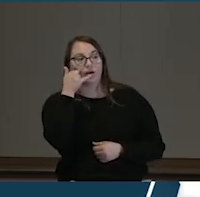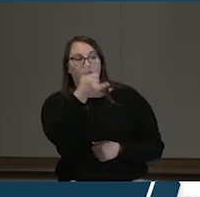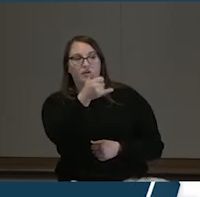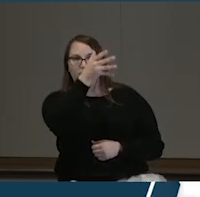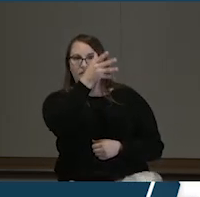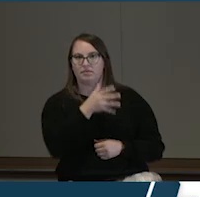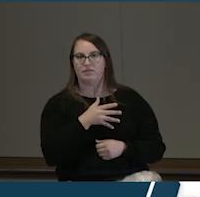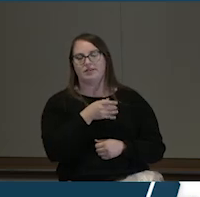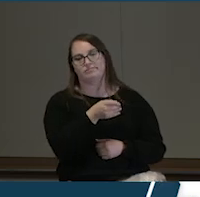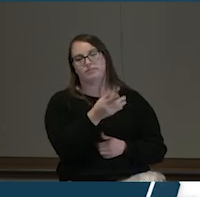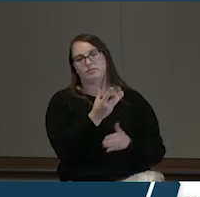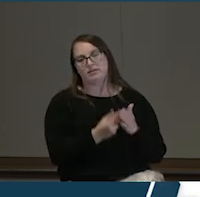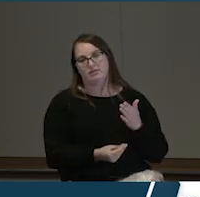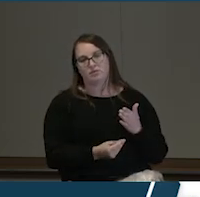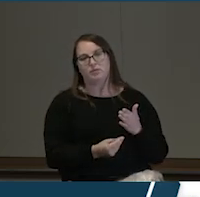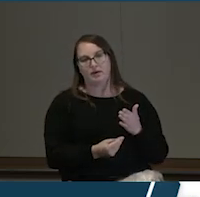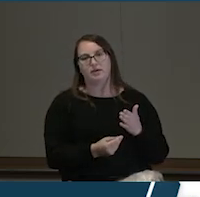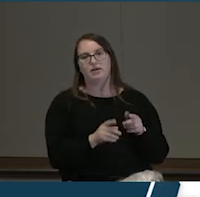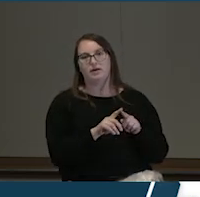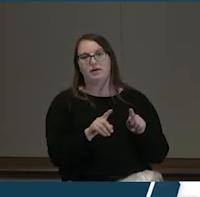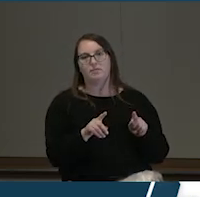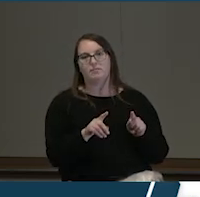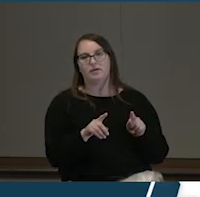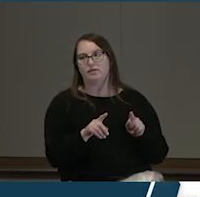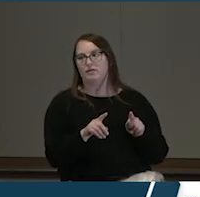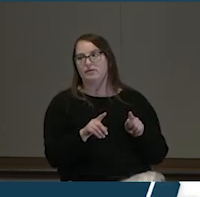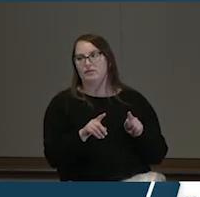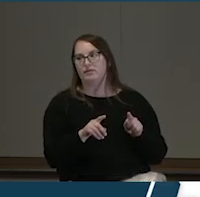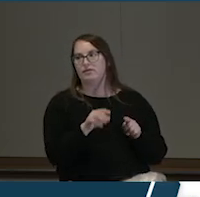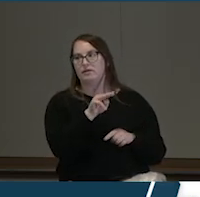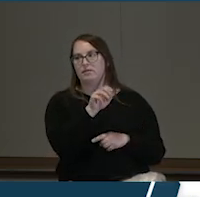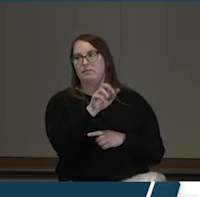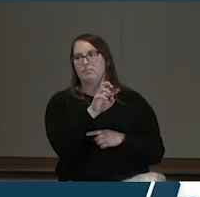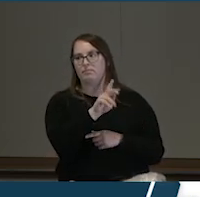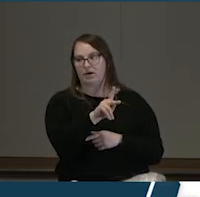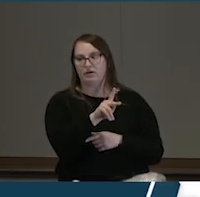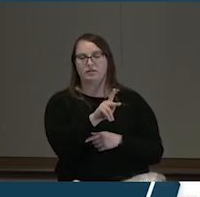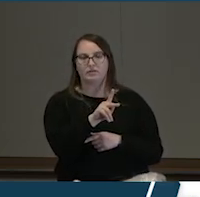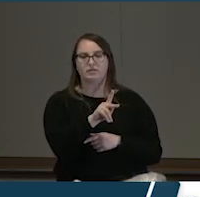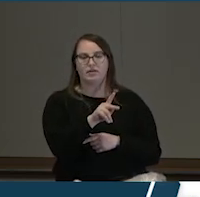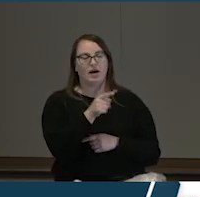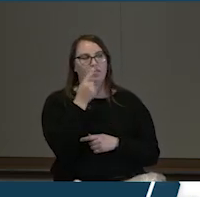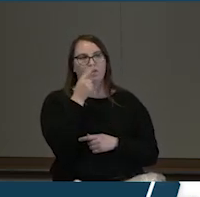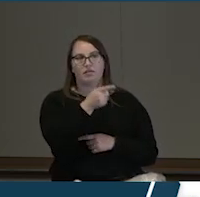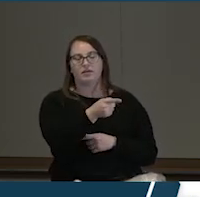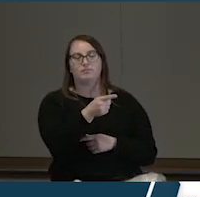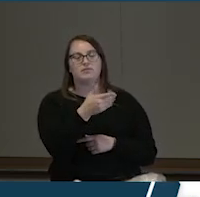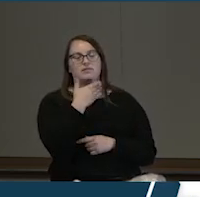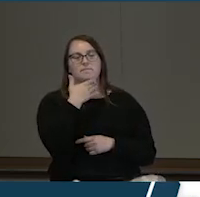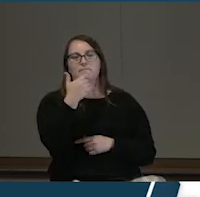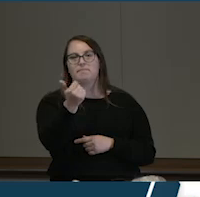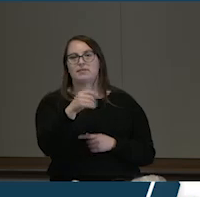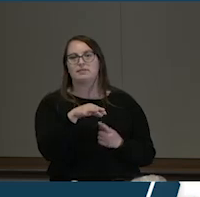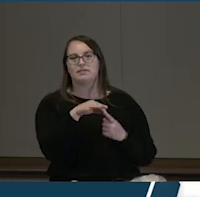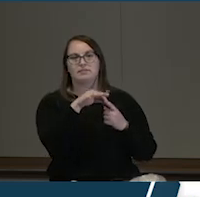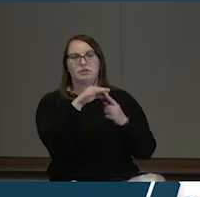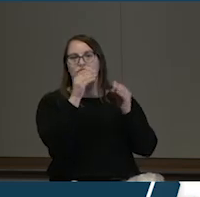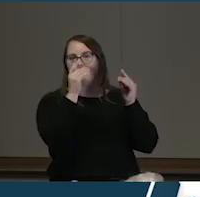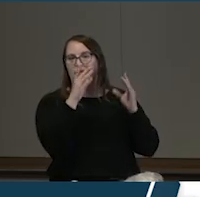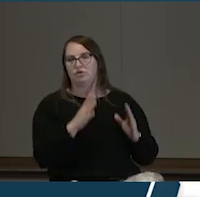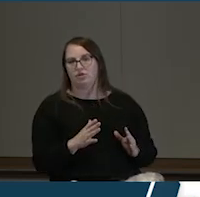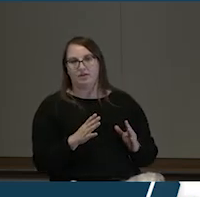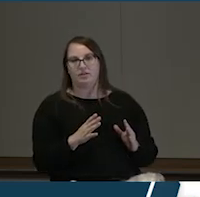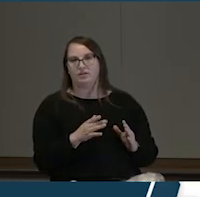know. He's passed away since, but his name was Mark Hamleiter. He was who I thought was the best special education attorney that we had in the state. Loved